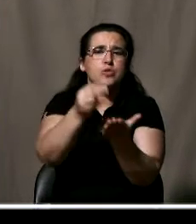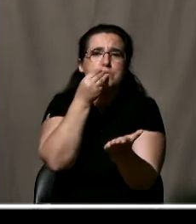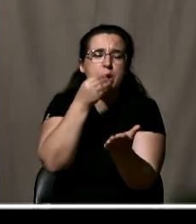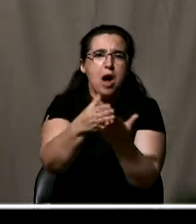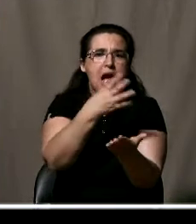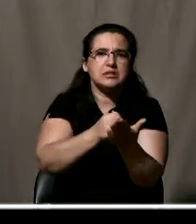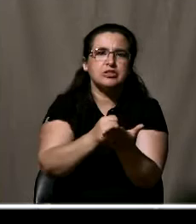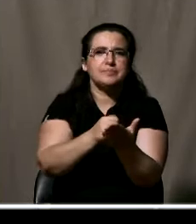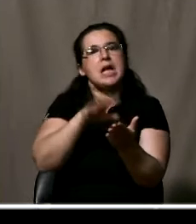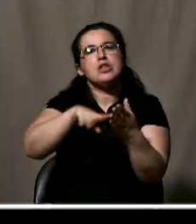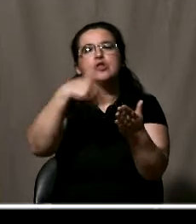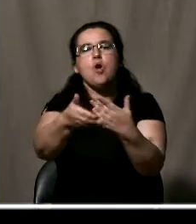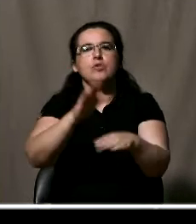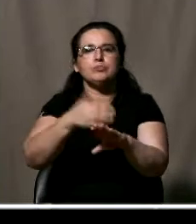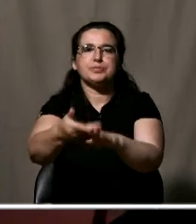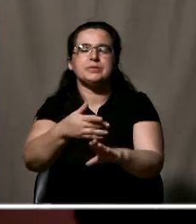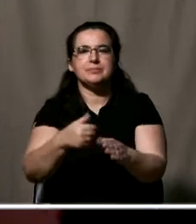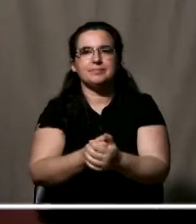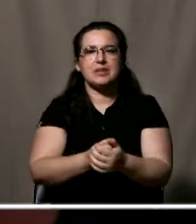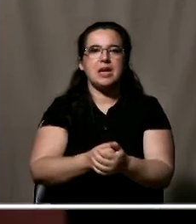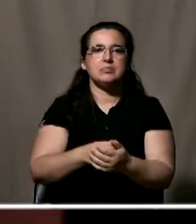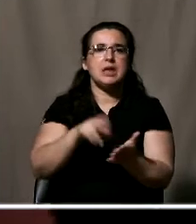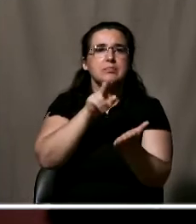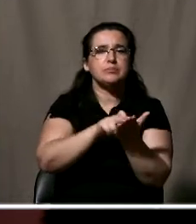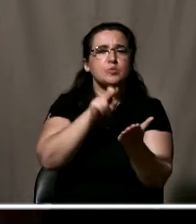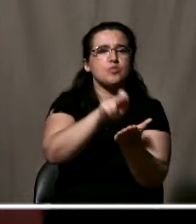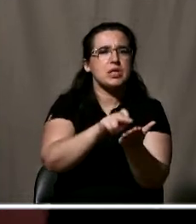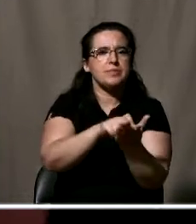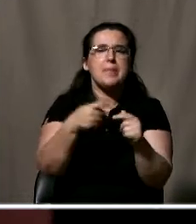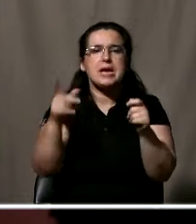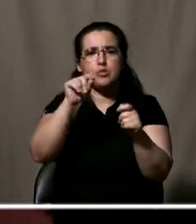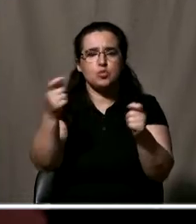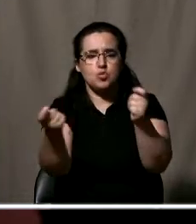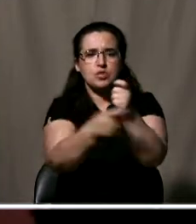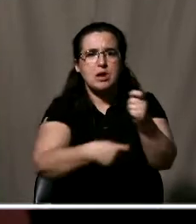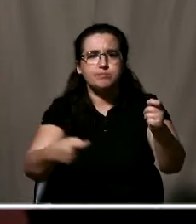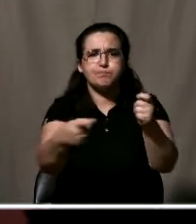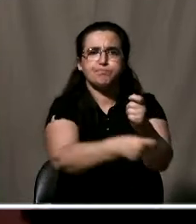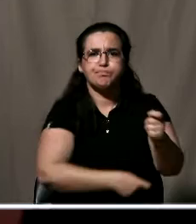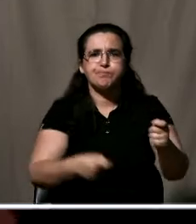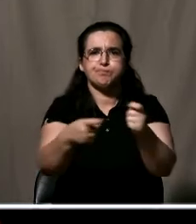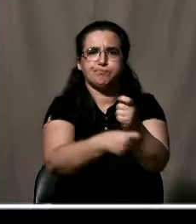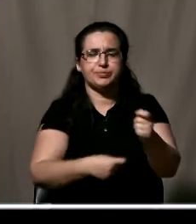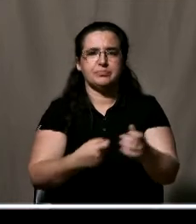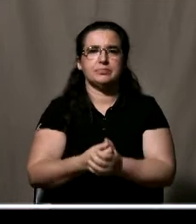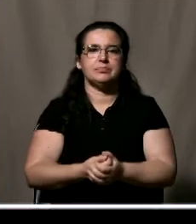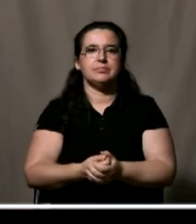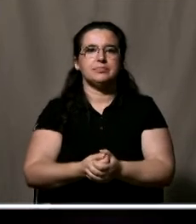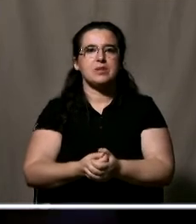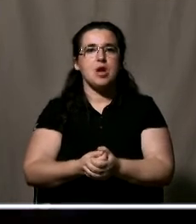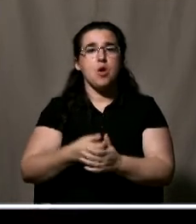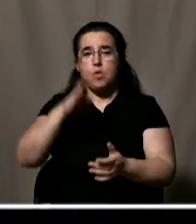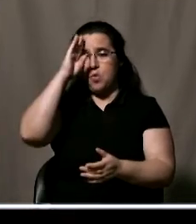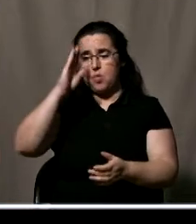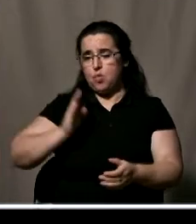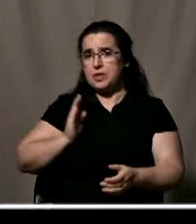destruidor. The consuming locust. O destruidor. The chewing locust. E pelo cortador. And my great army that I sent among you. O meu grande